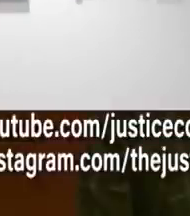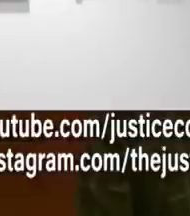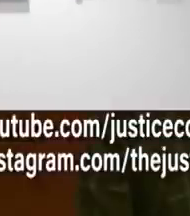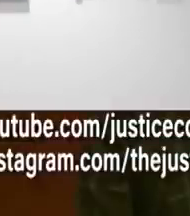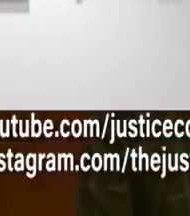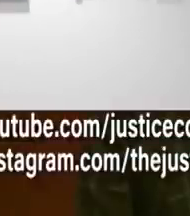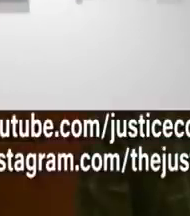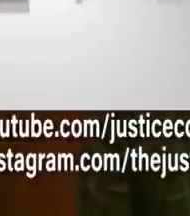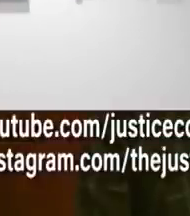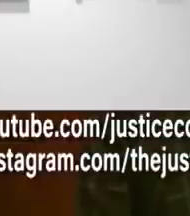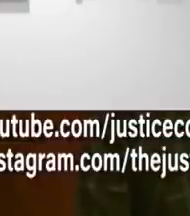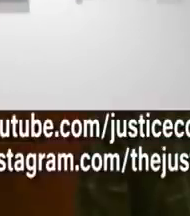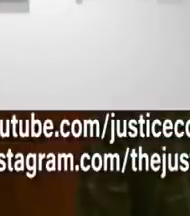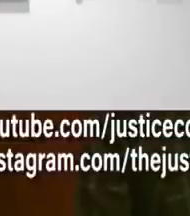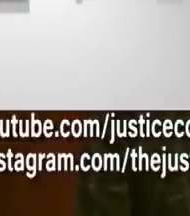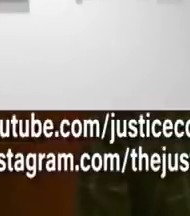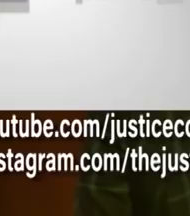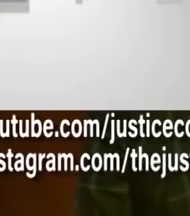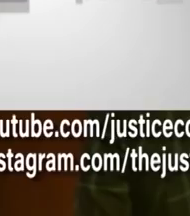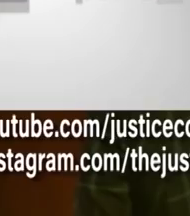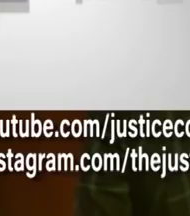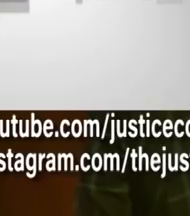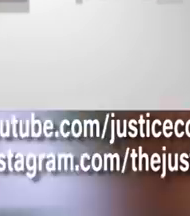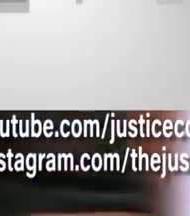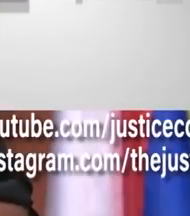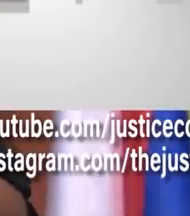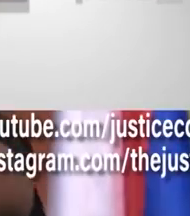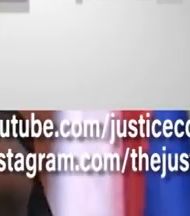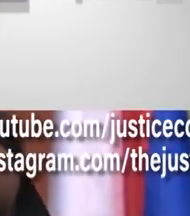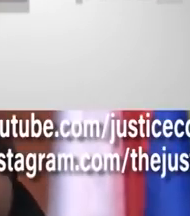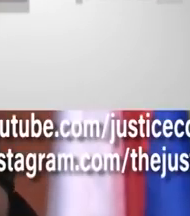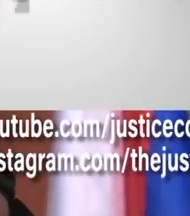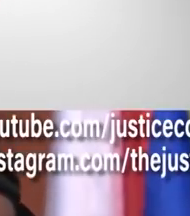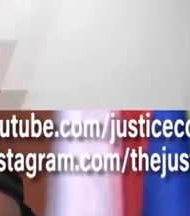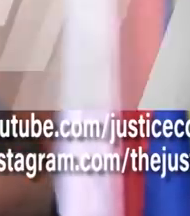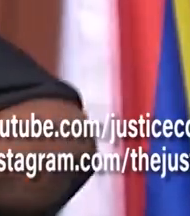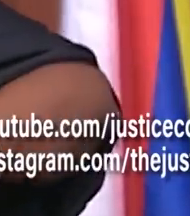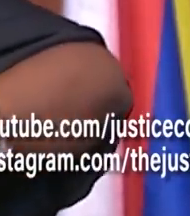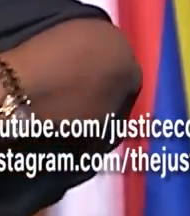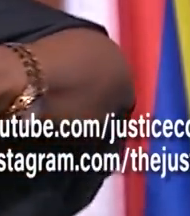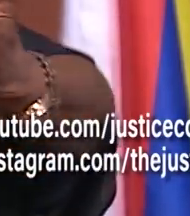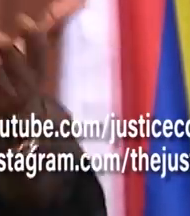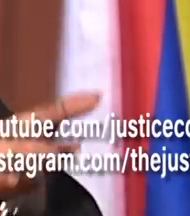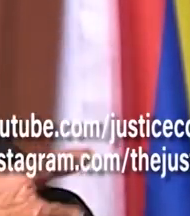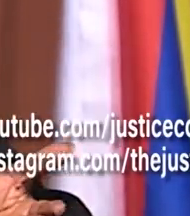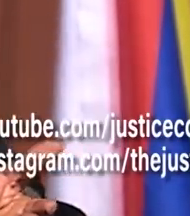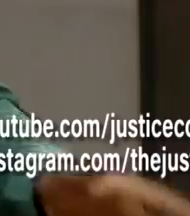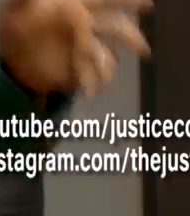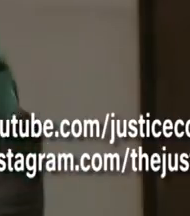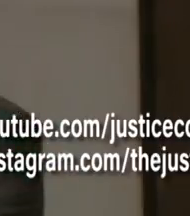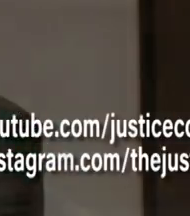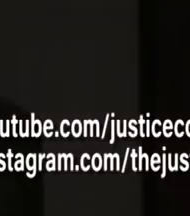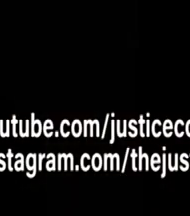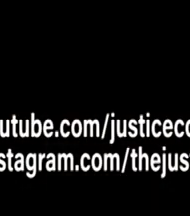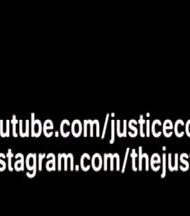call. It's a fabricated fallacy. He did this just to debase me. You are owing, and you are the one that is being arrogant at the same